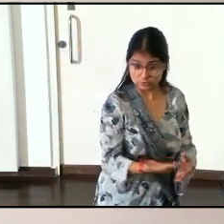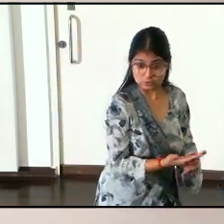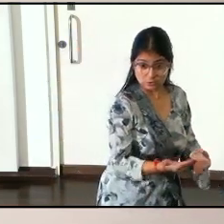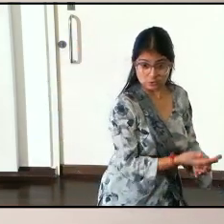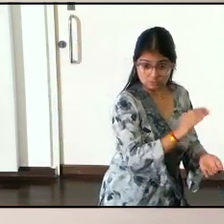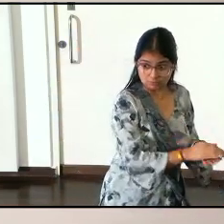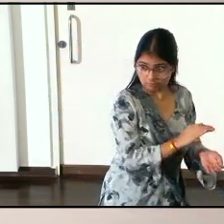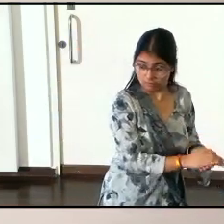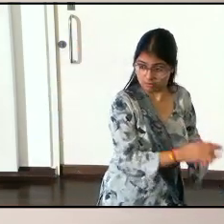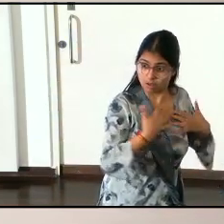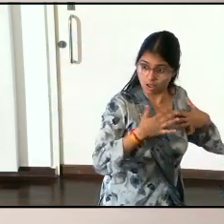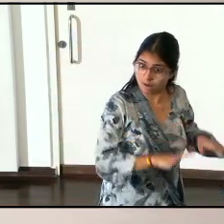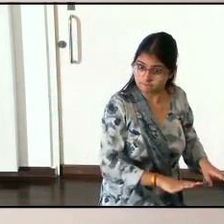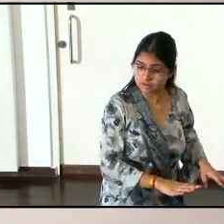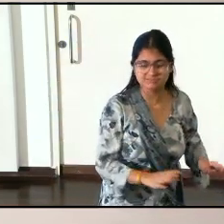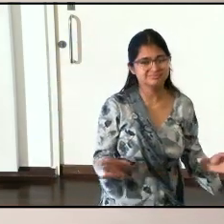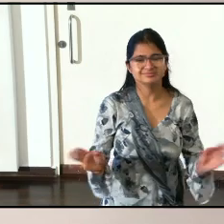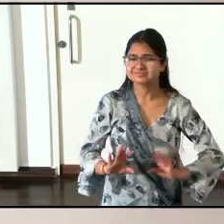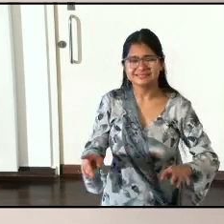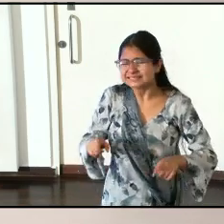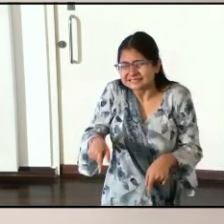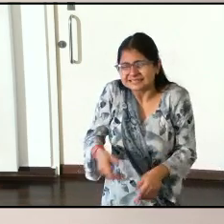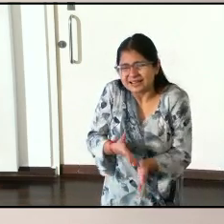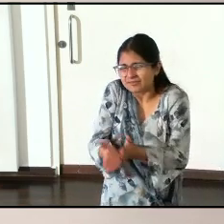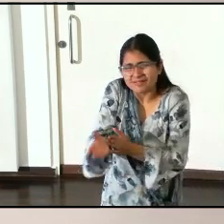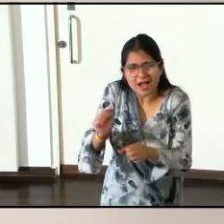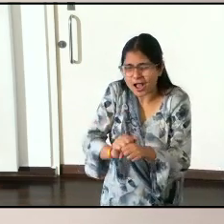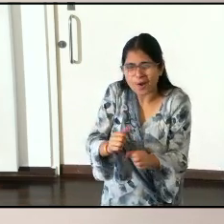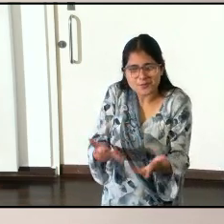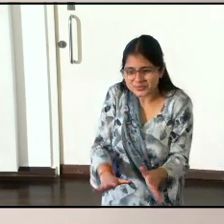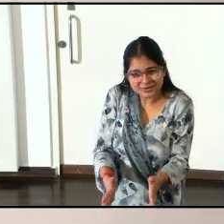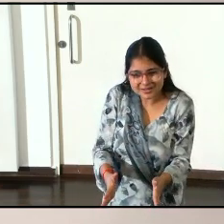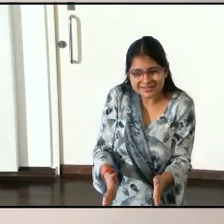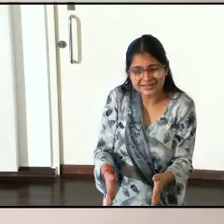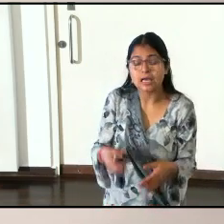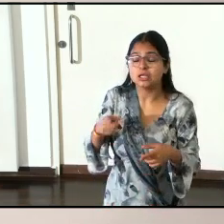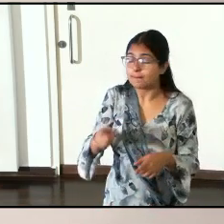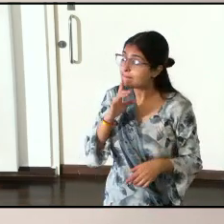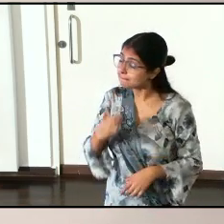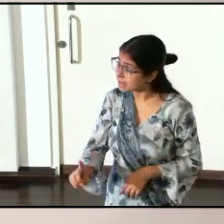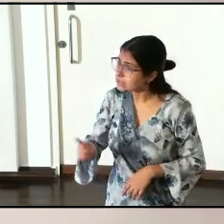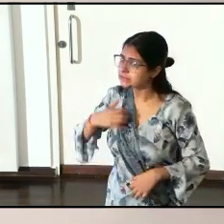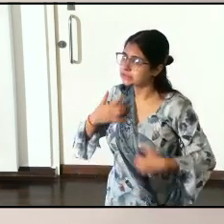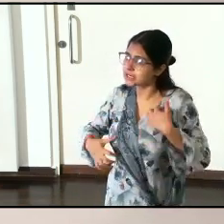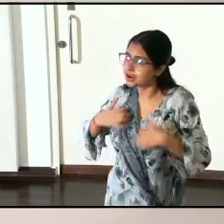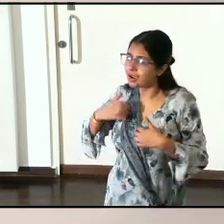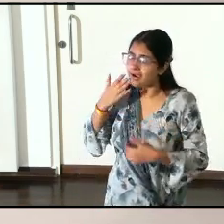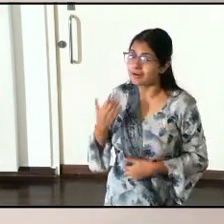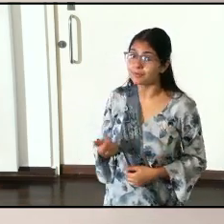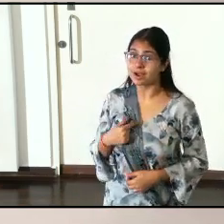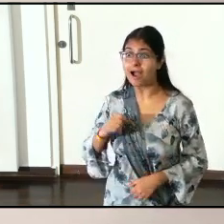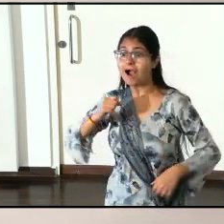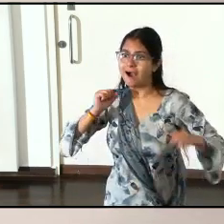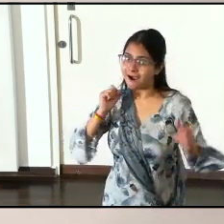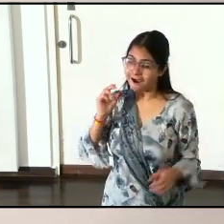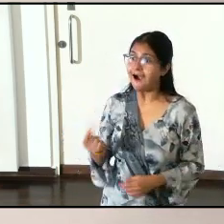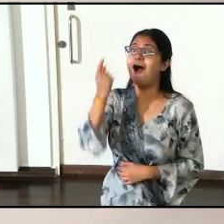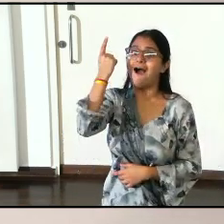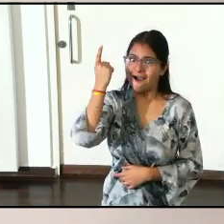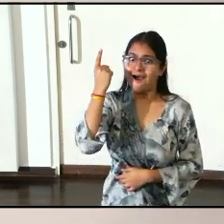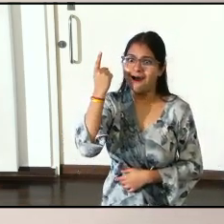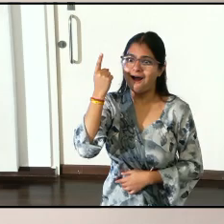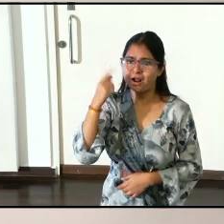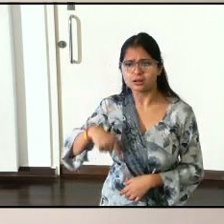like that. But the interesting thing is that there is an aha moment in